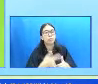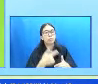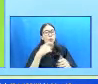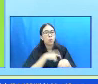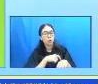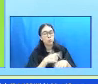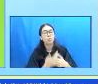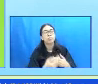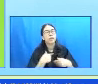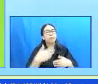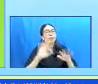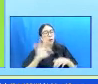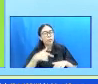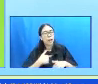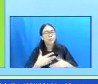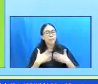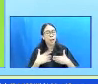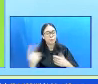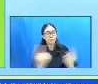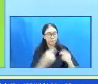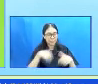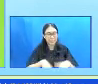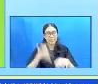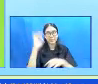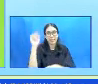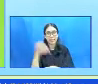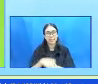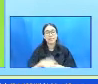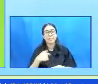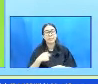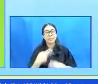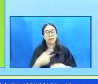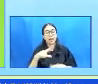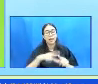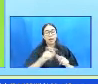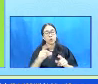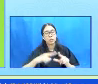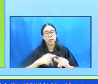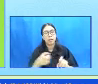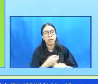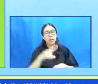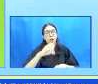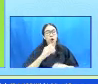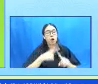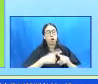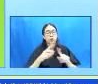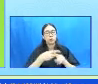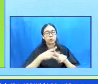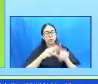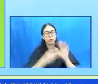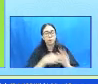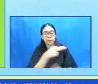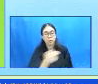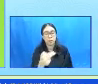I am Laura from Oxfam in Indonesia. And actually, I'm very, very glad to be invited and to have the opportunity